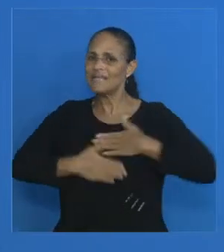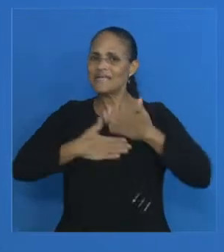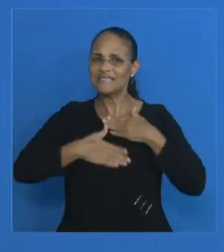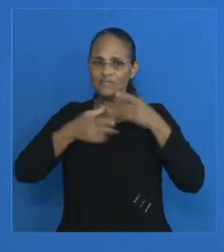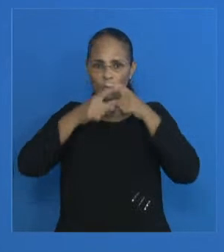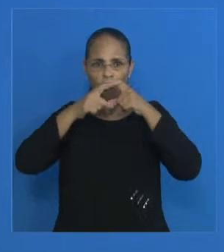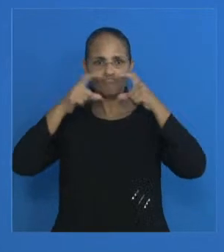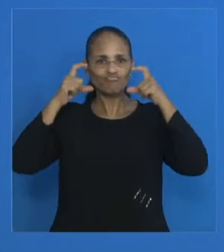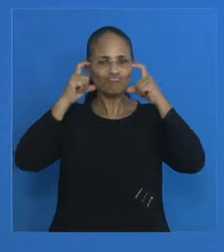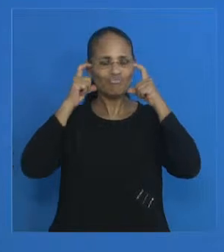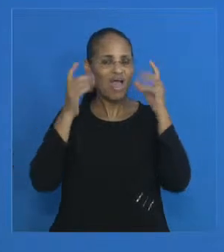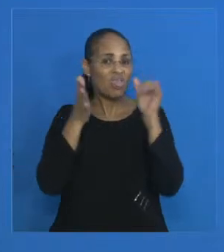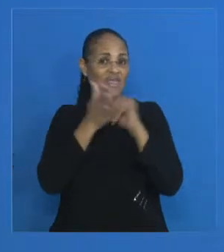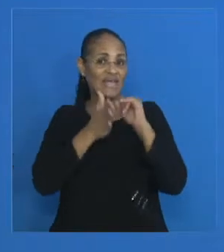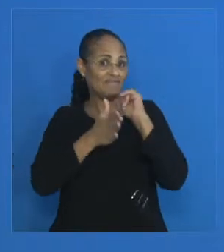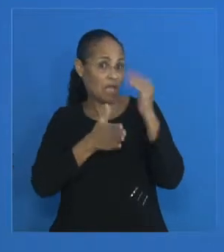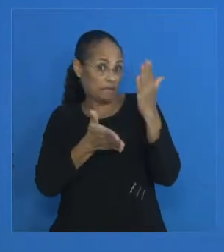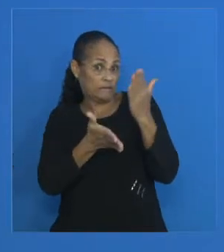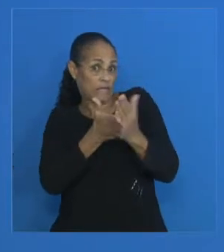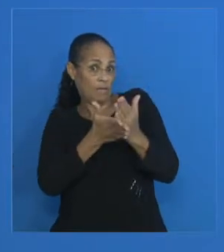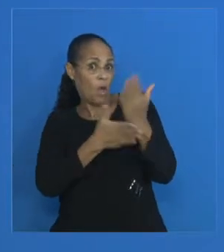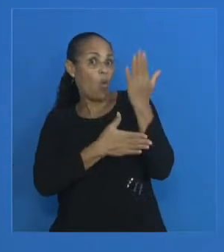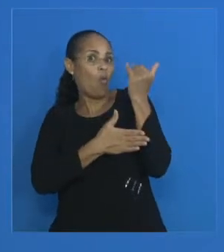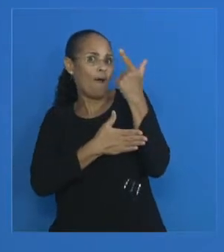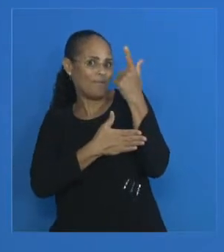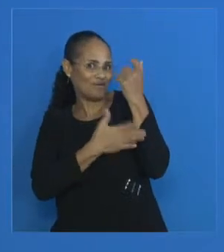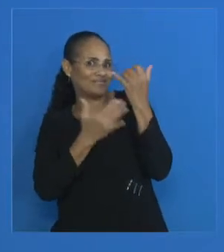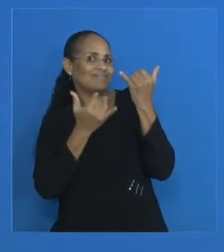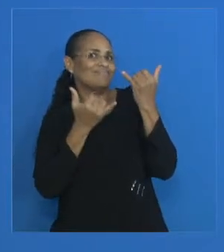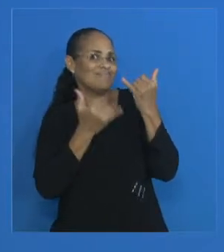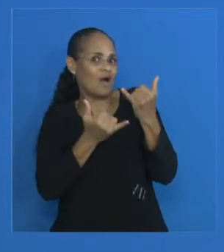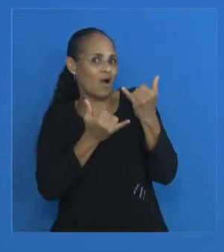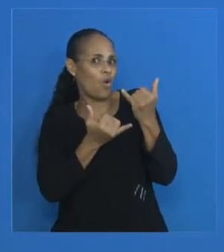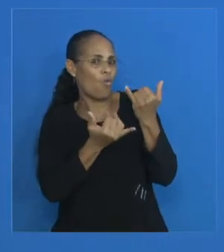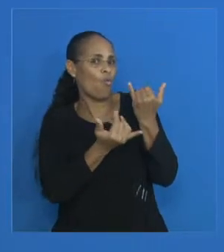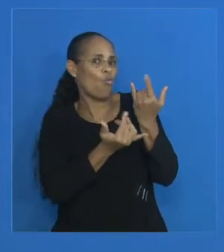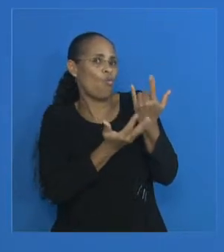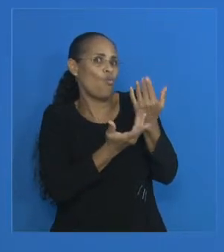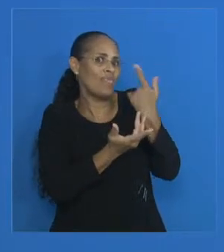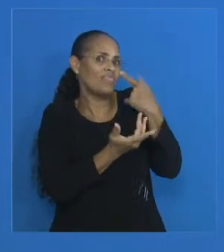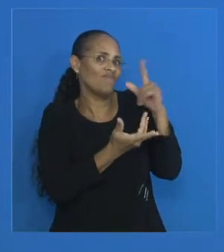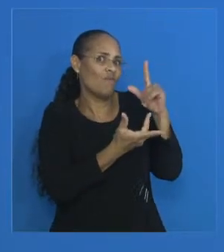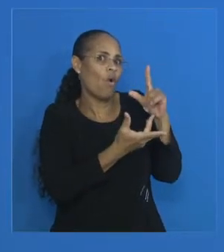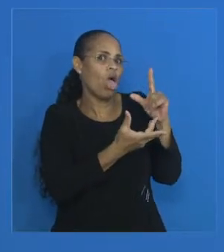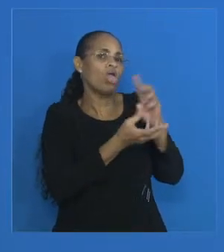masks. That has not ceased because we are now weathering weather challenges.